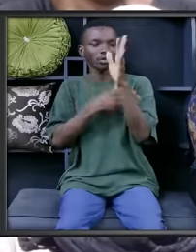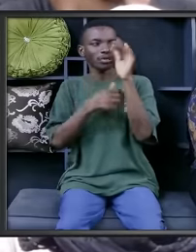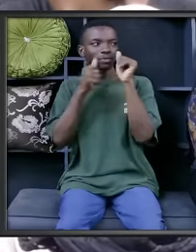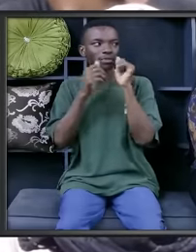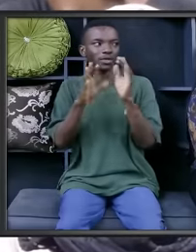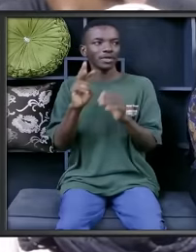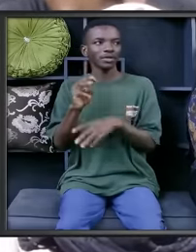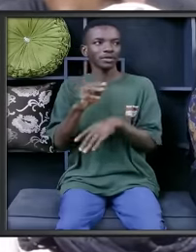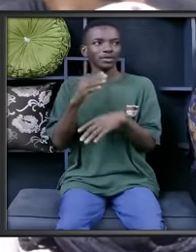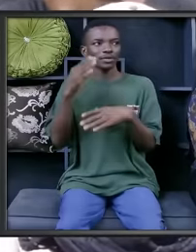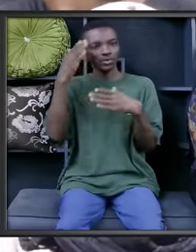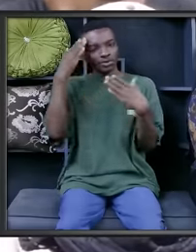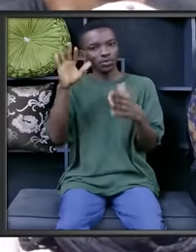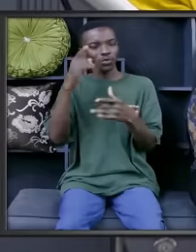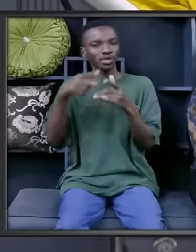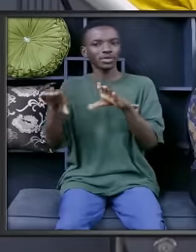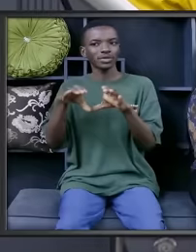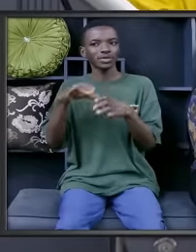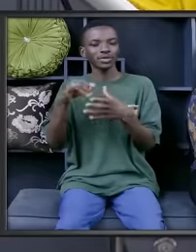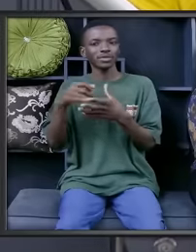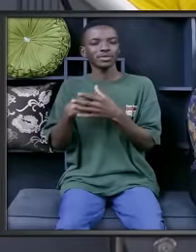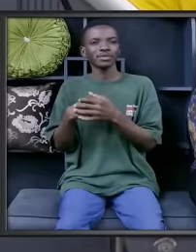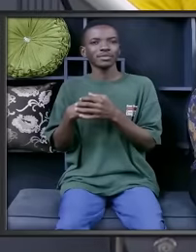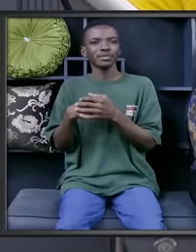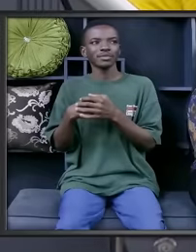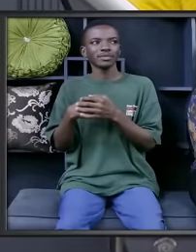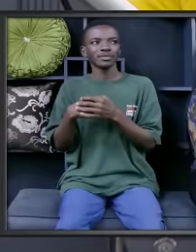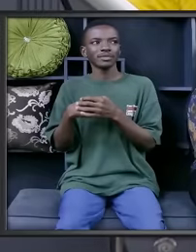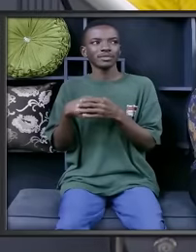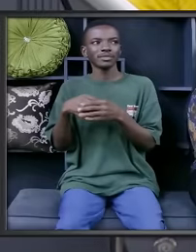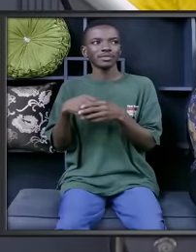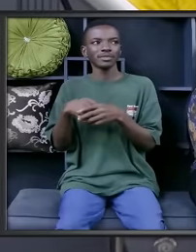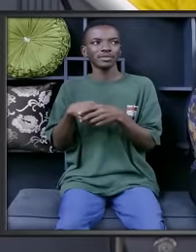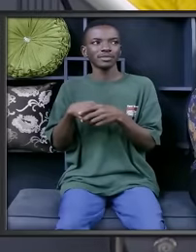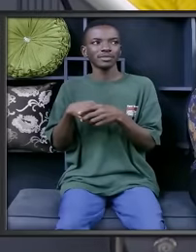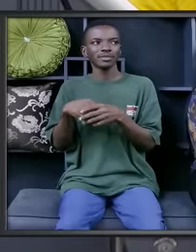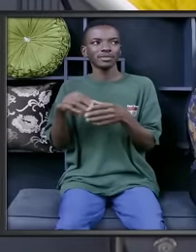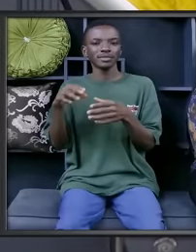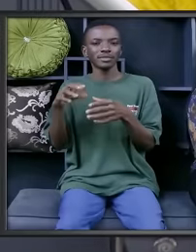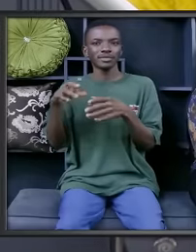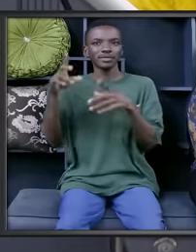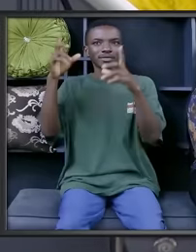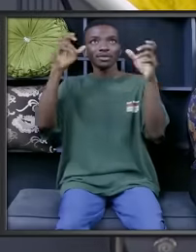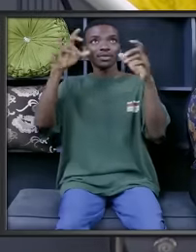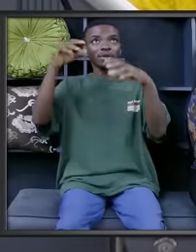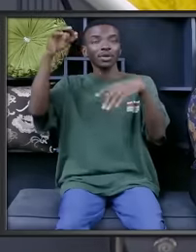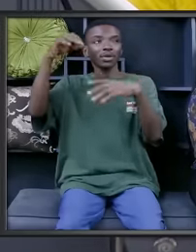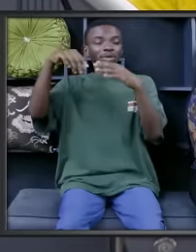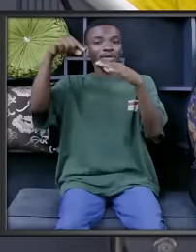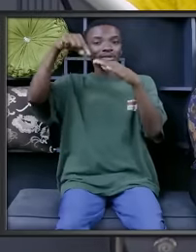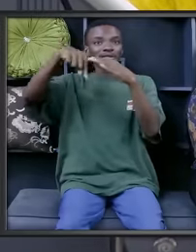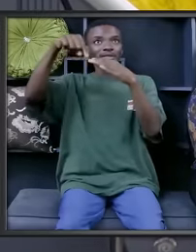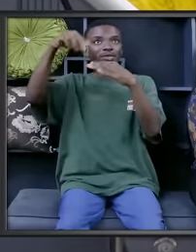her. He don't know what thing they do again. Because Natasha's house won't kill mama, his mother. Natasha's house where water they pour like this. They